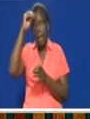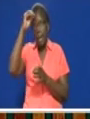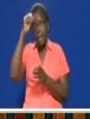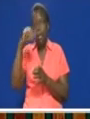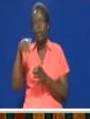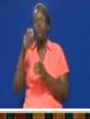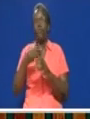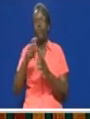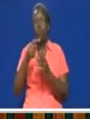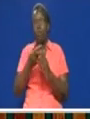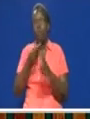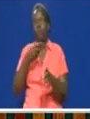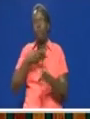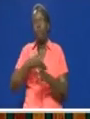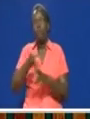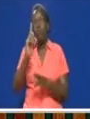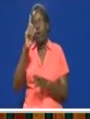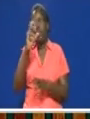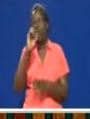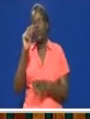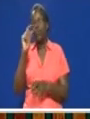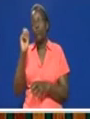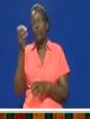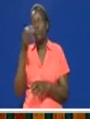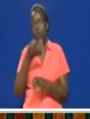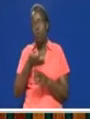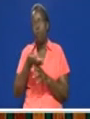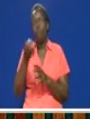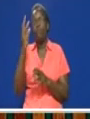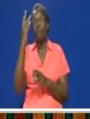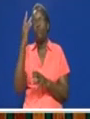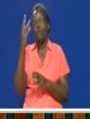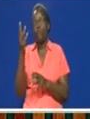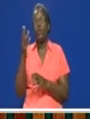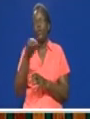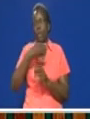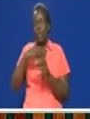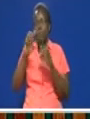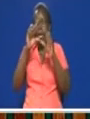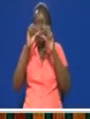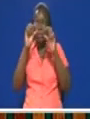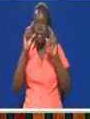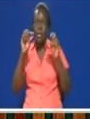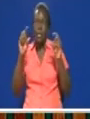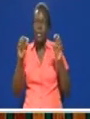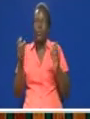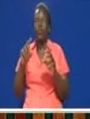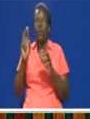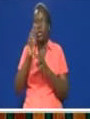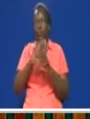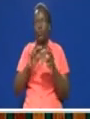to Form 4. So that when you're given a sentence to punctuate, you can do it without